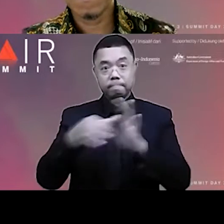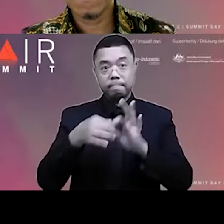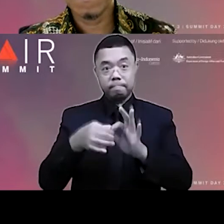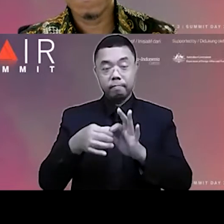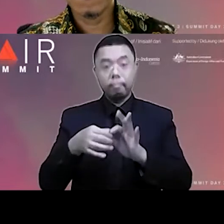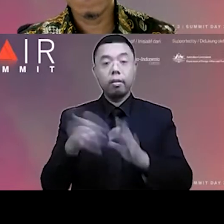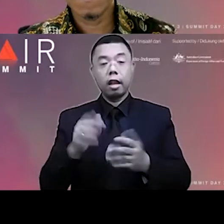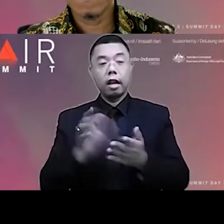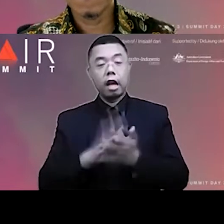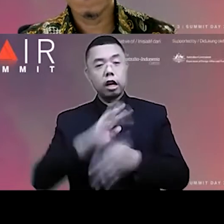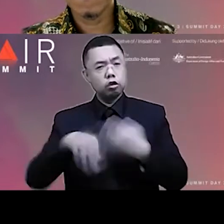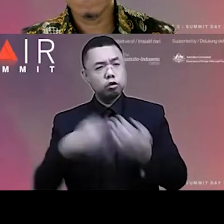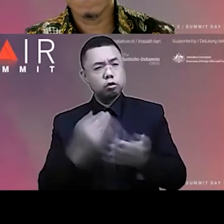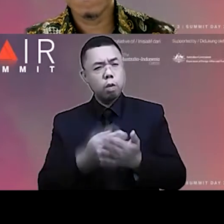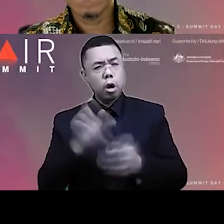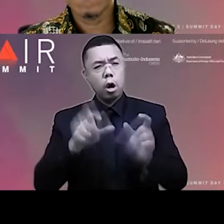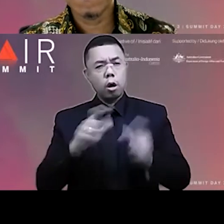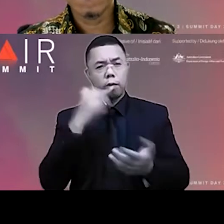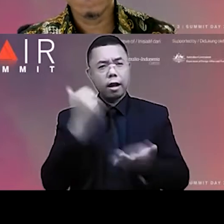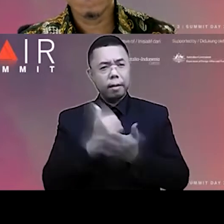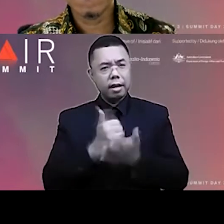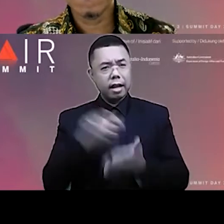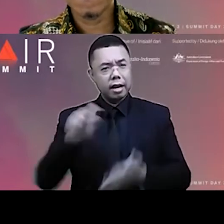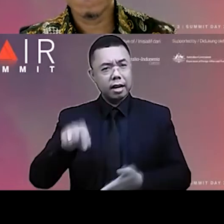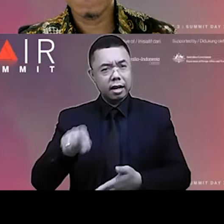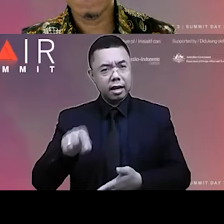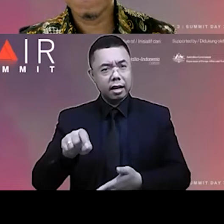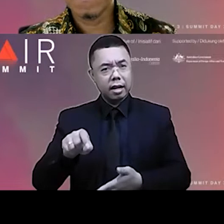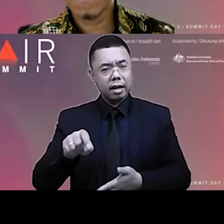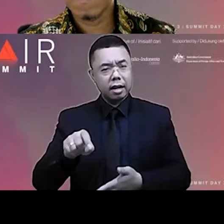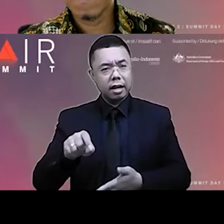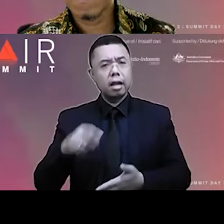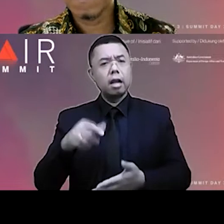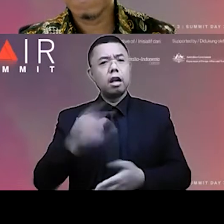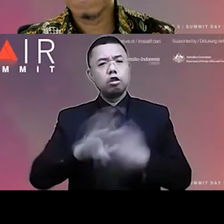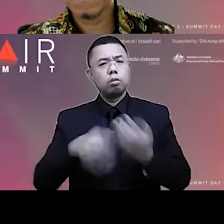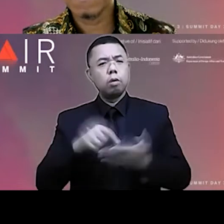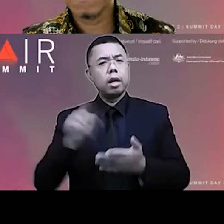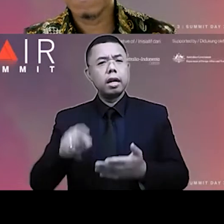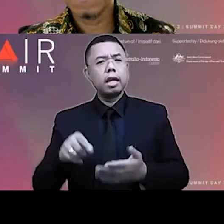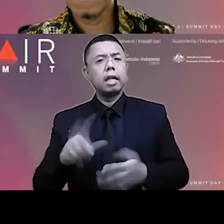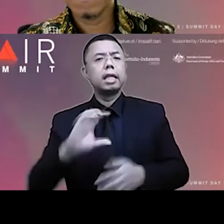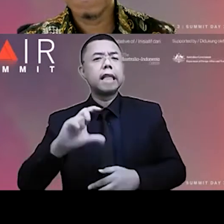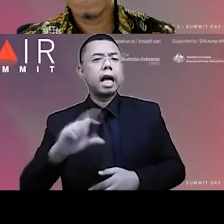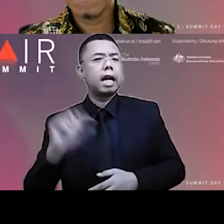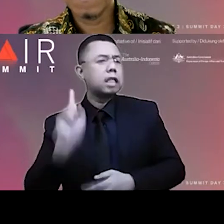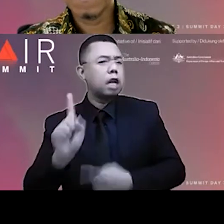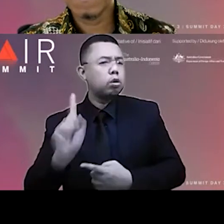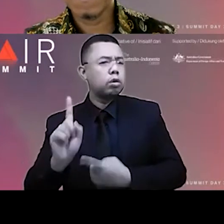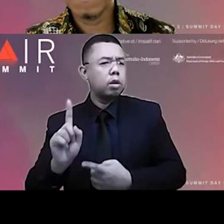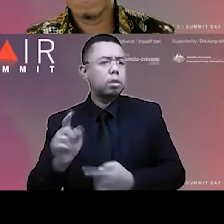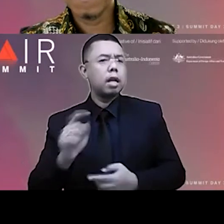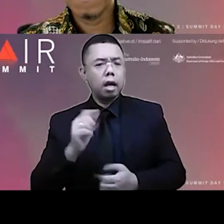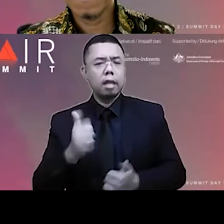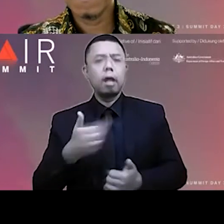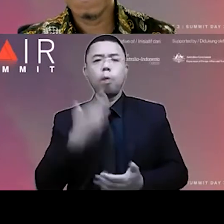the industry come back stronger. So just quickly, I want to ask the researchers if that kind of plan is what they envisaged. And then we